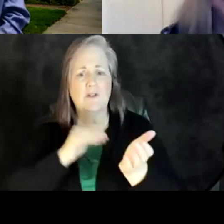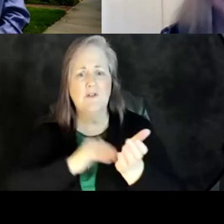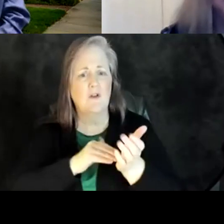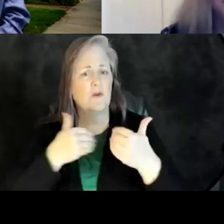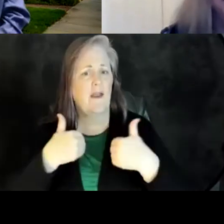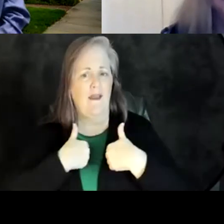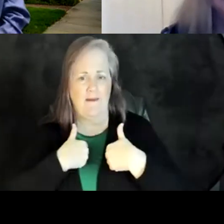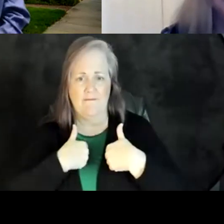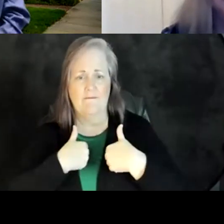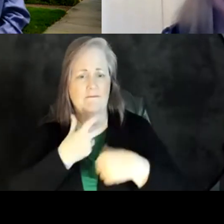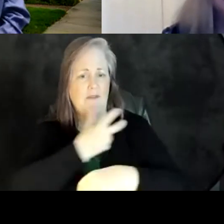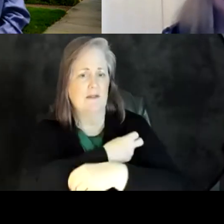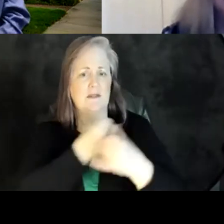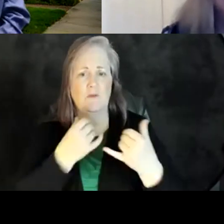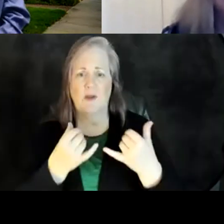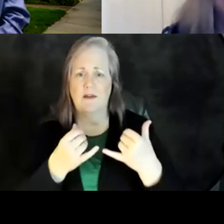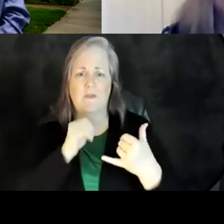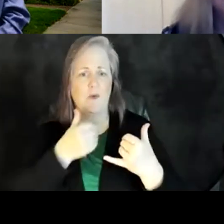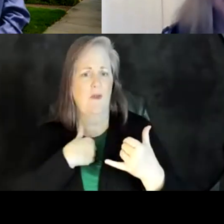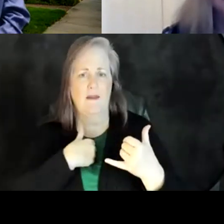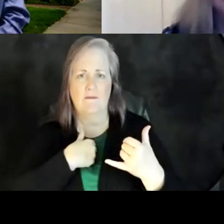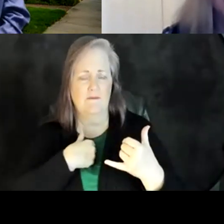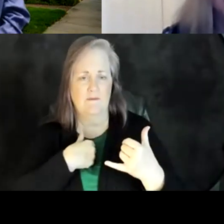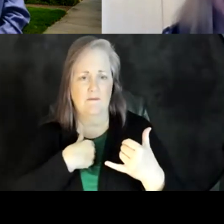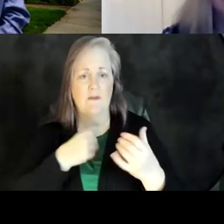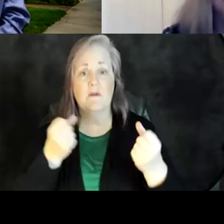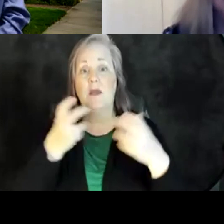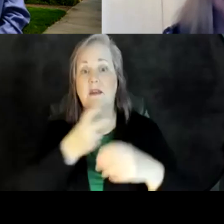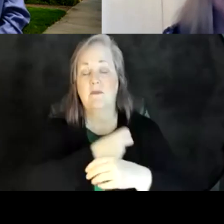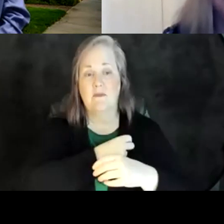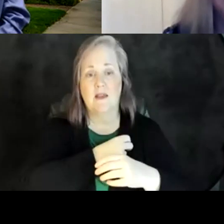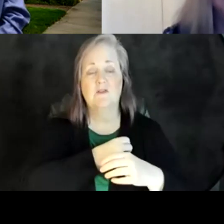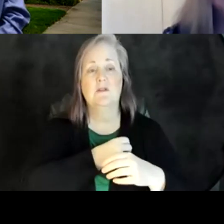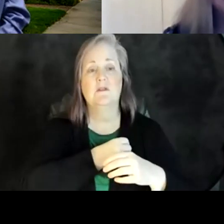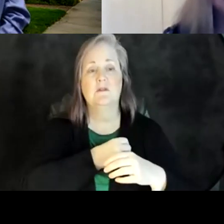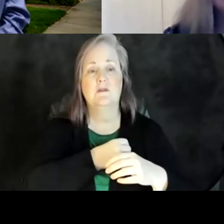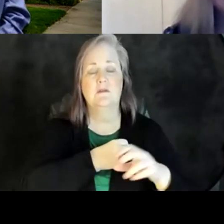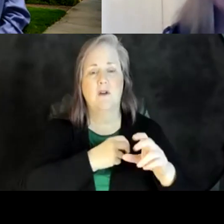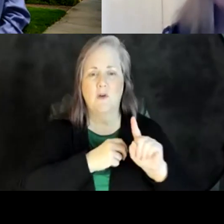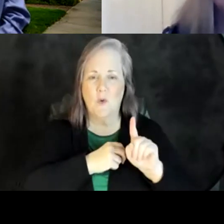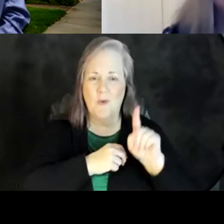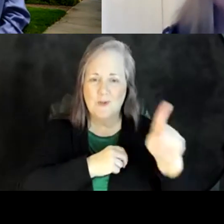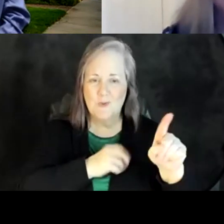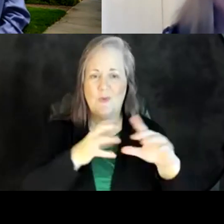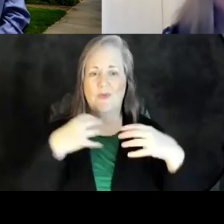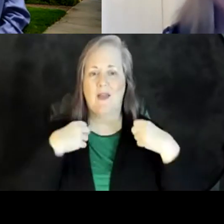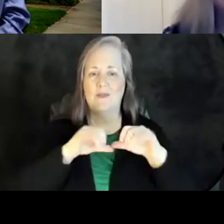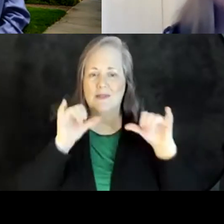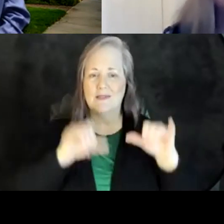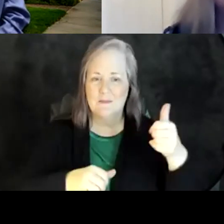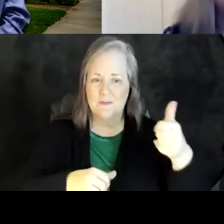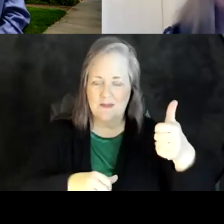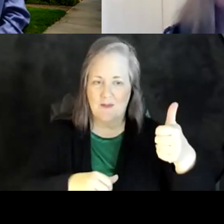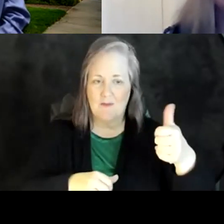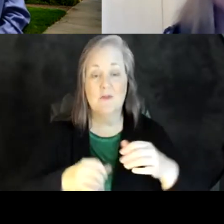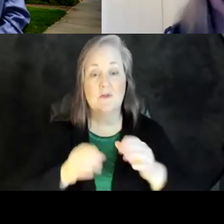has access directly to vaccines. A lot of the vaccines are going through the health systems. So